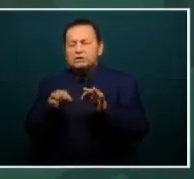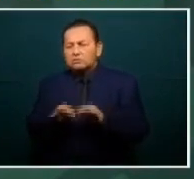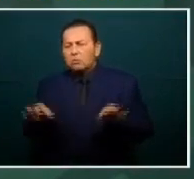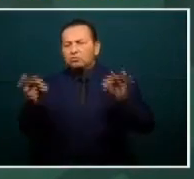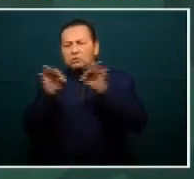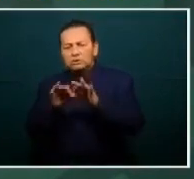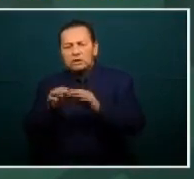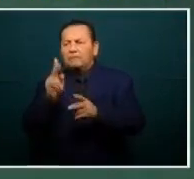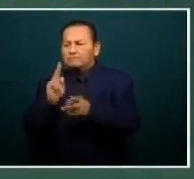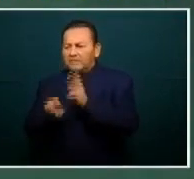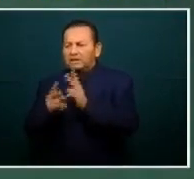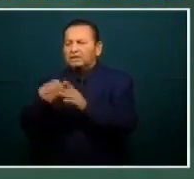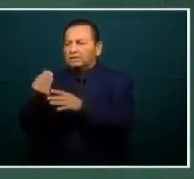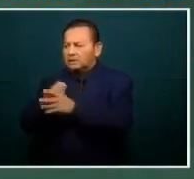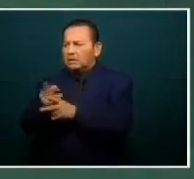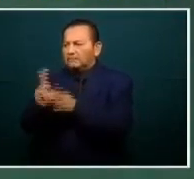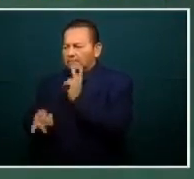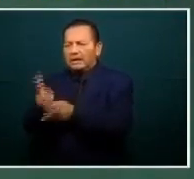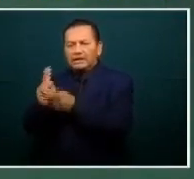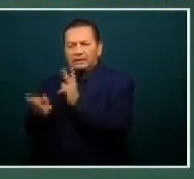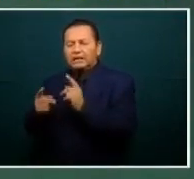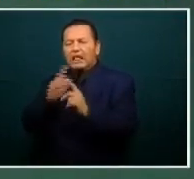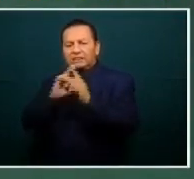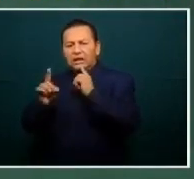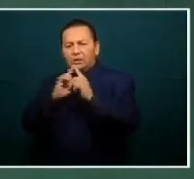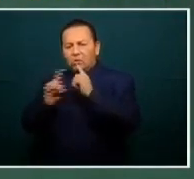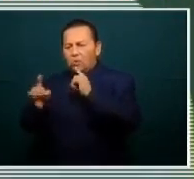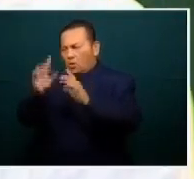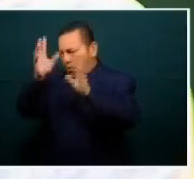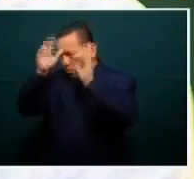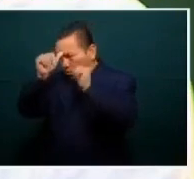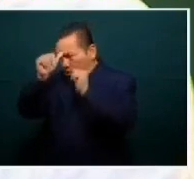We believe in dialogue